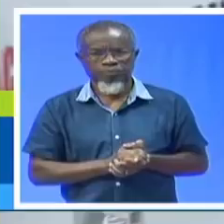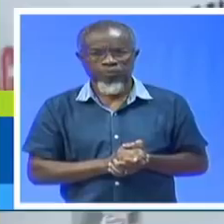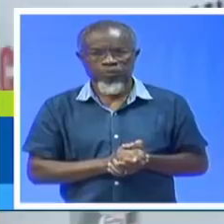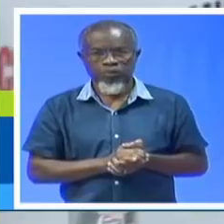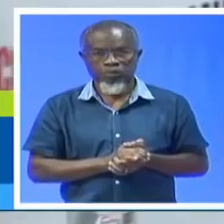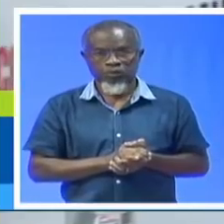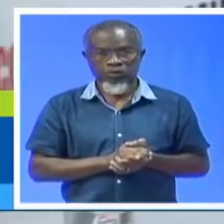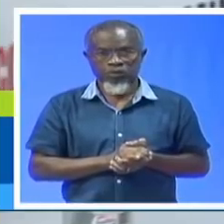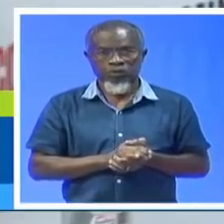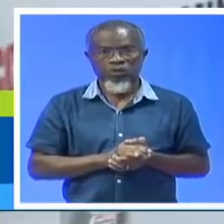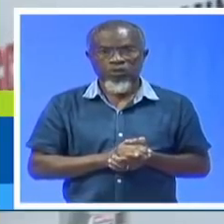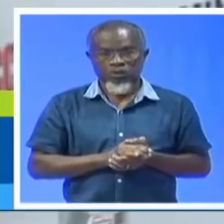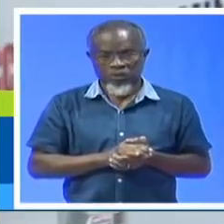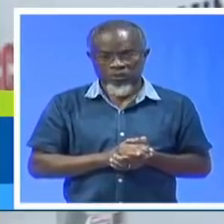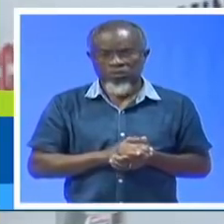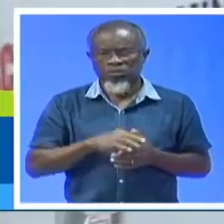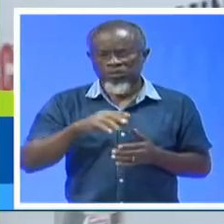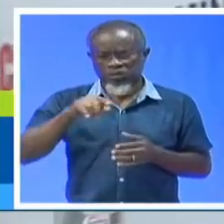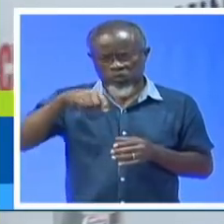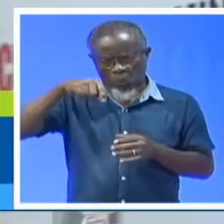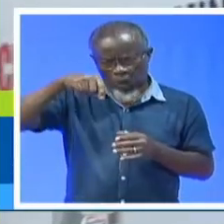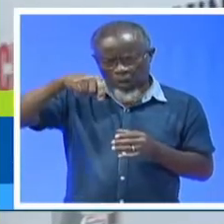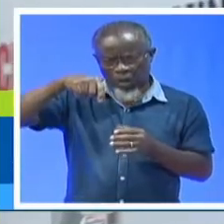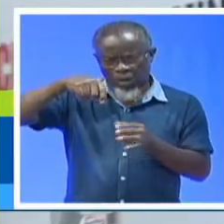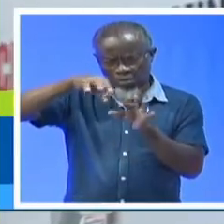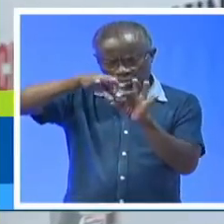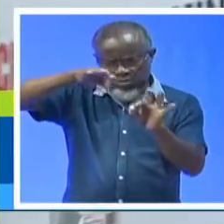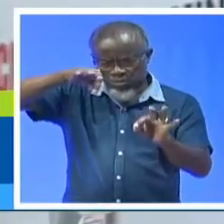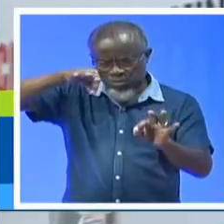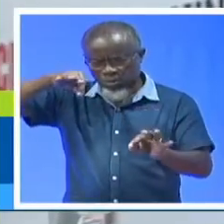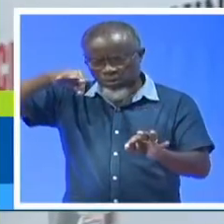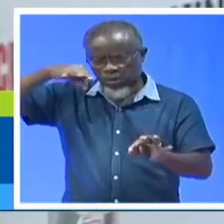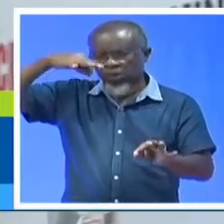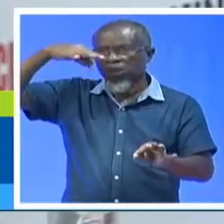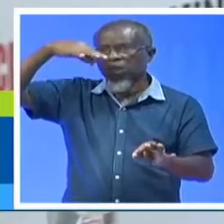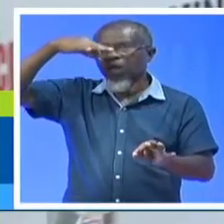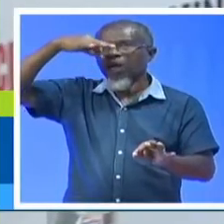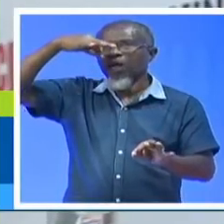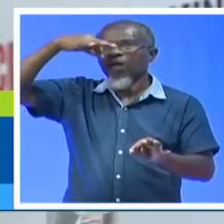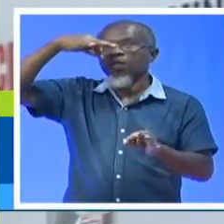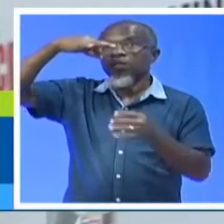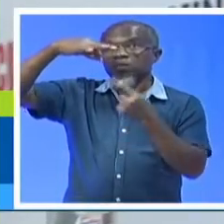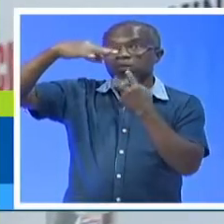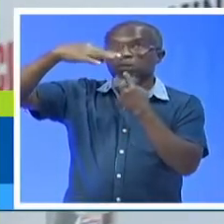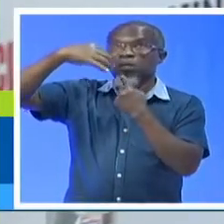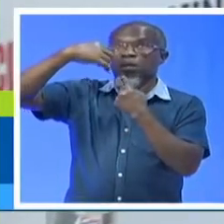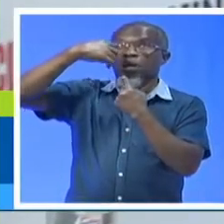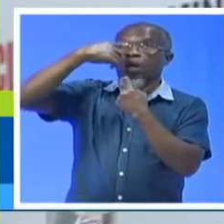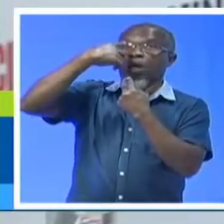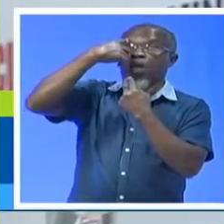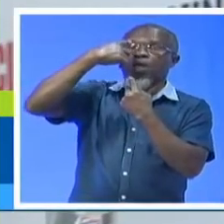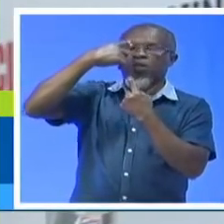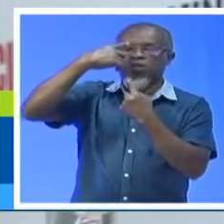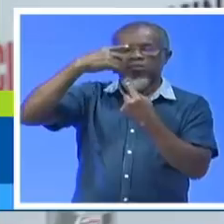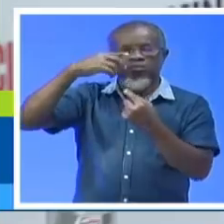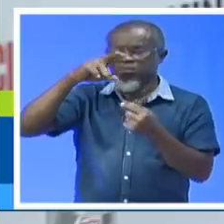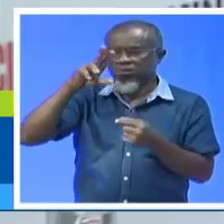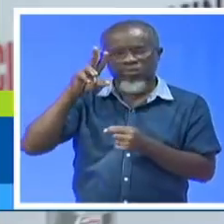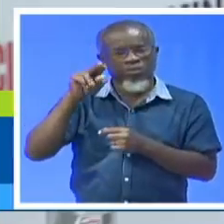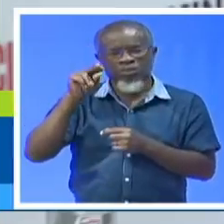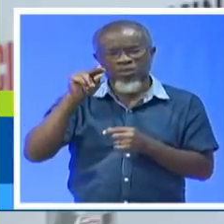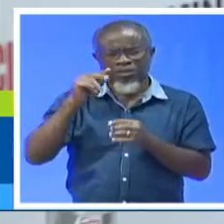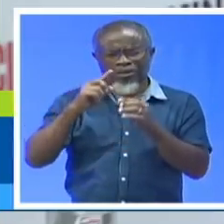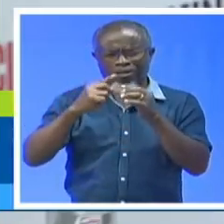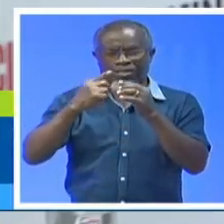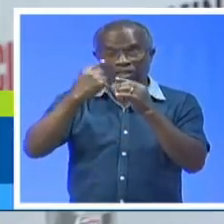the nasopharyngeal swab, and it does sometimes feel as though it gets to the back of your eye. It does not get to your brain.